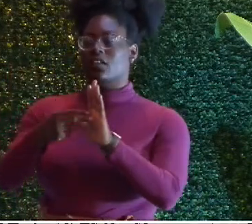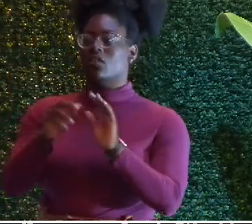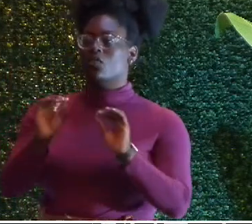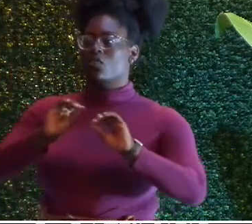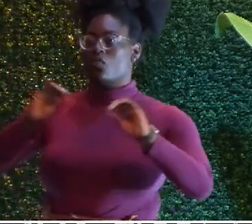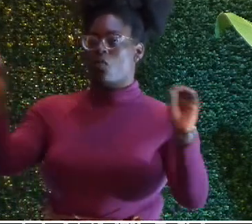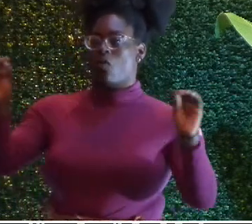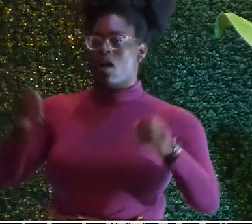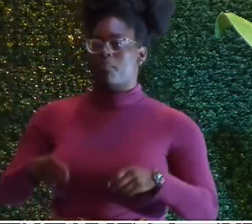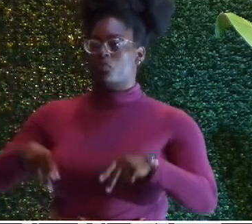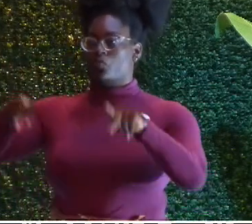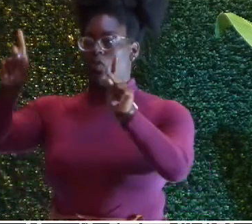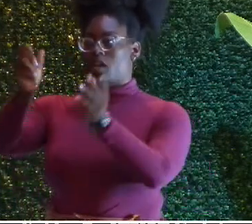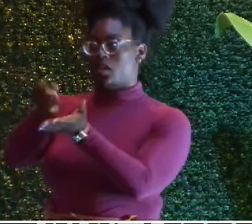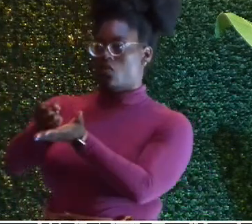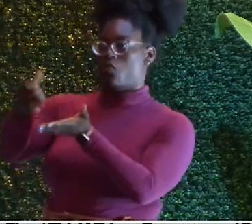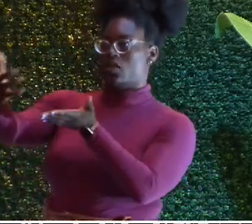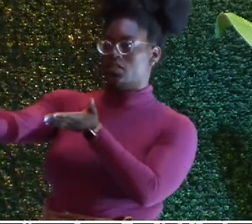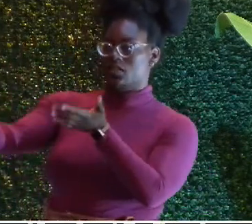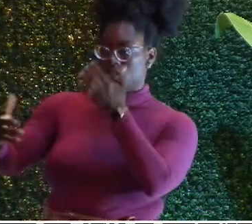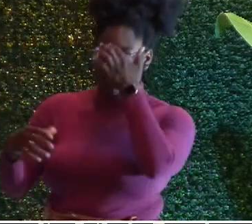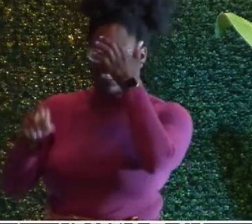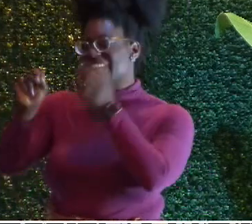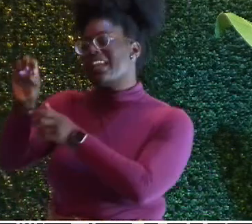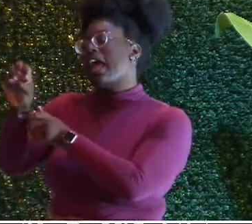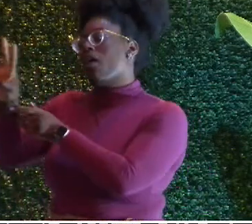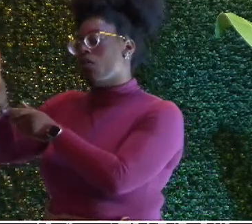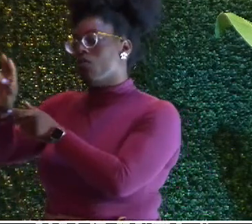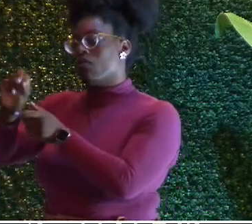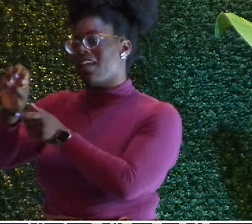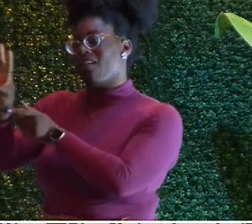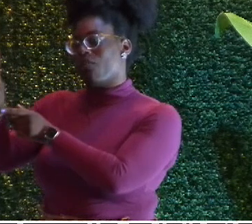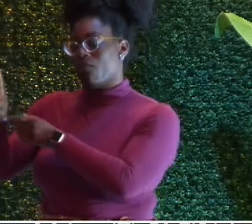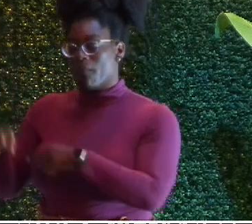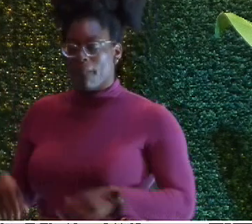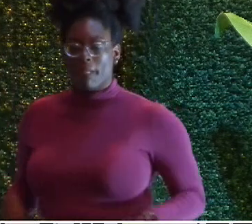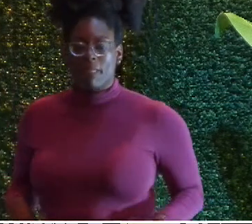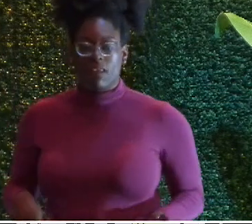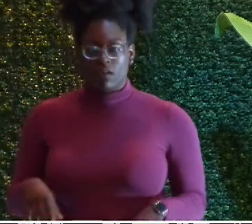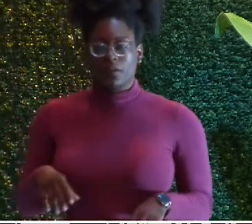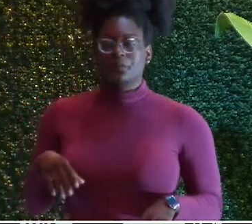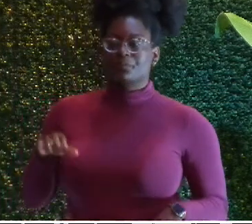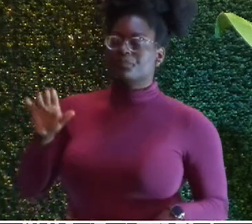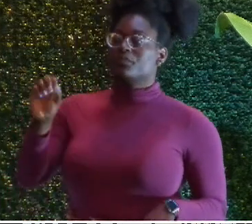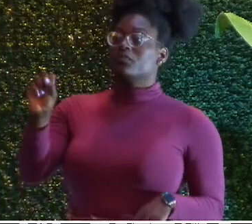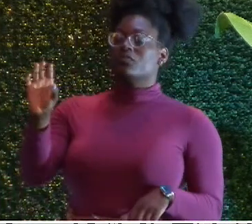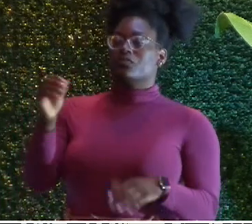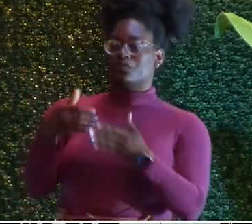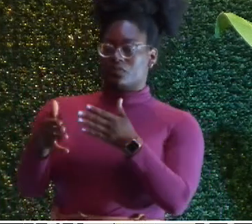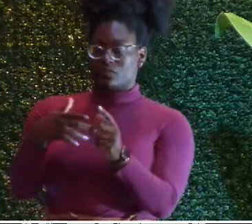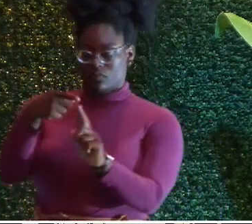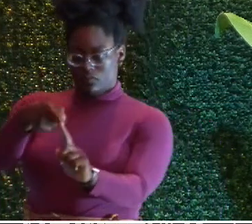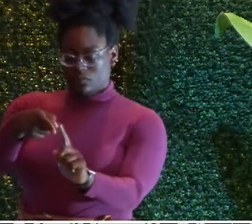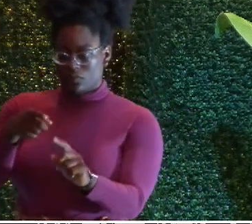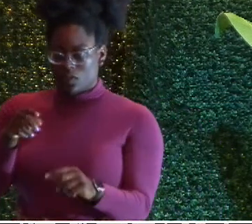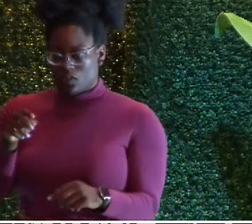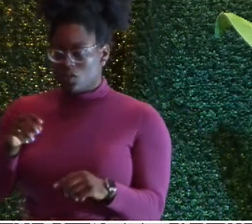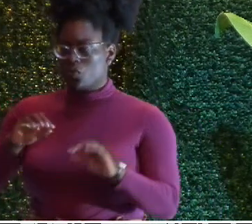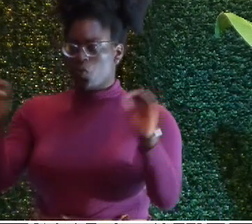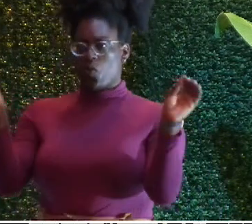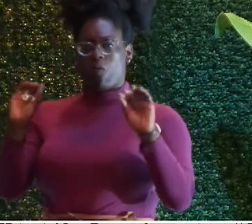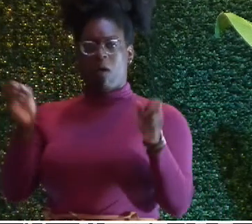Ross. And what my Buddhist practice has taught me is that no opportunity is wasted, because